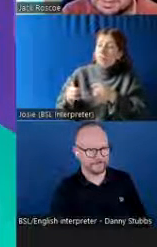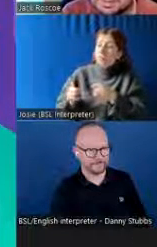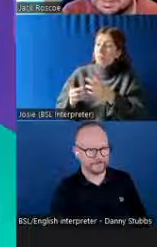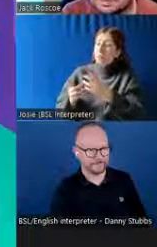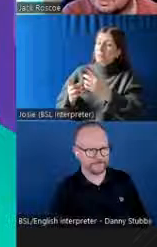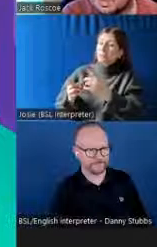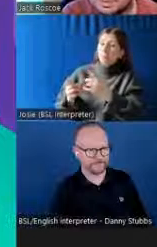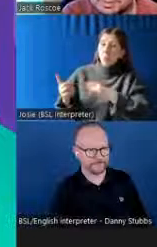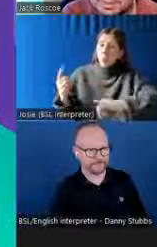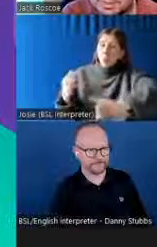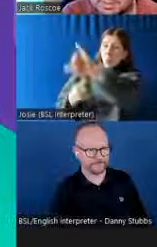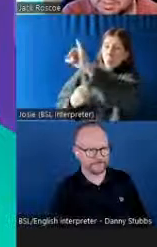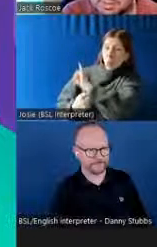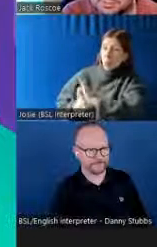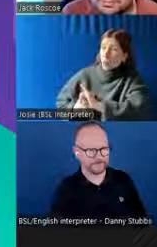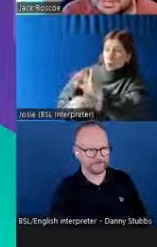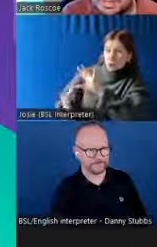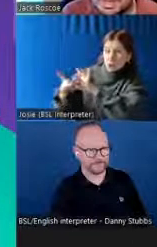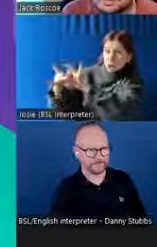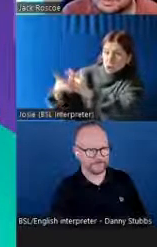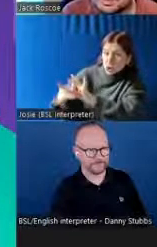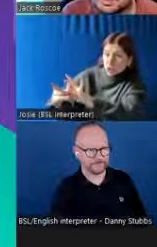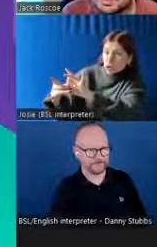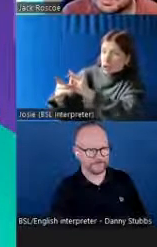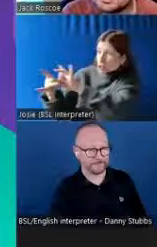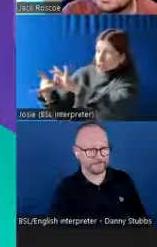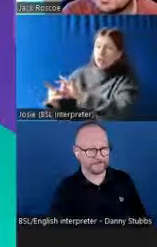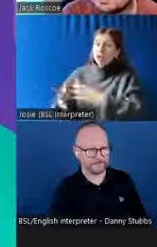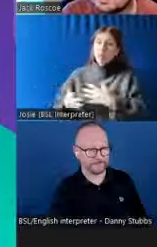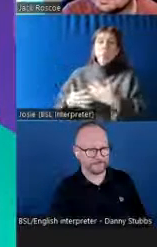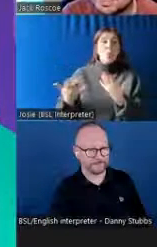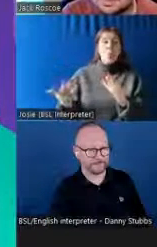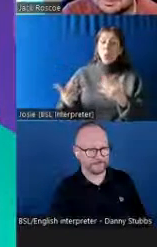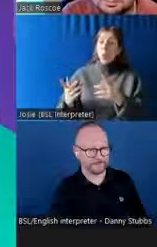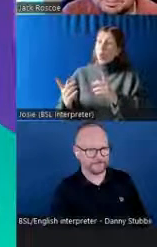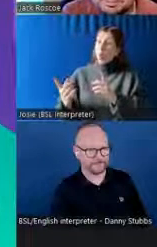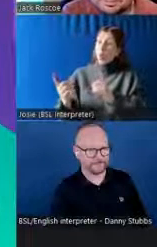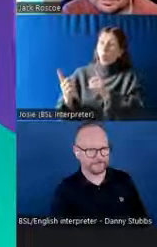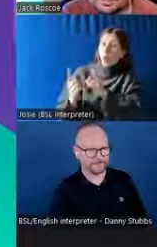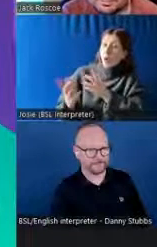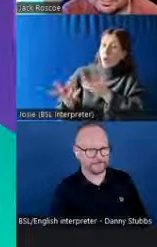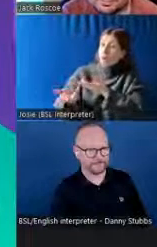with, and whether they speak to someone, and how long they spend interacting or engaging.